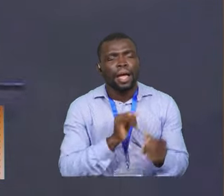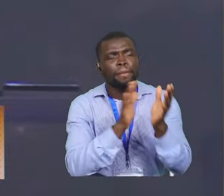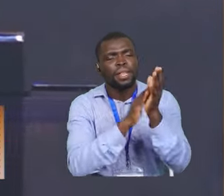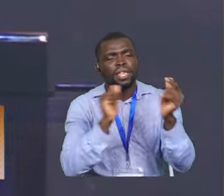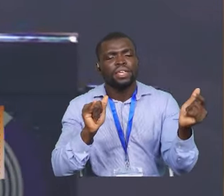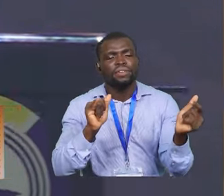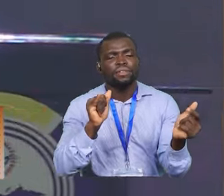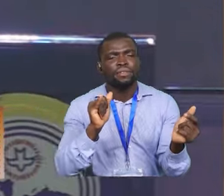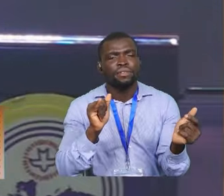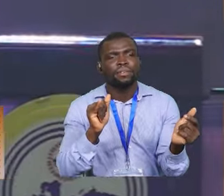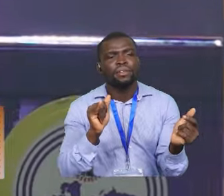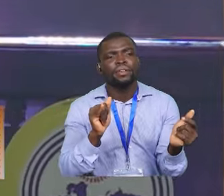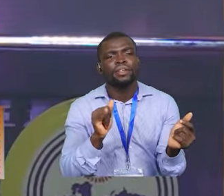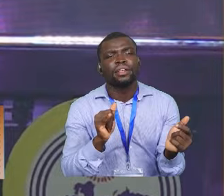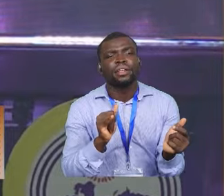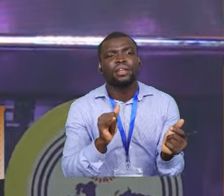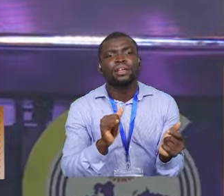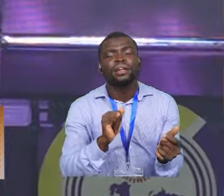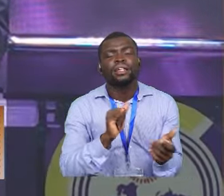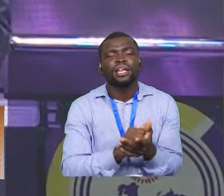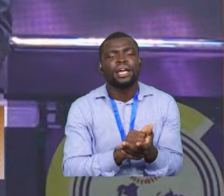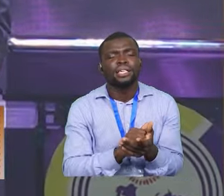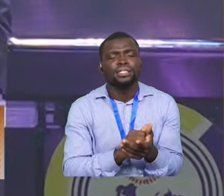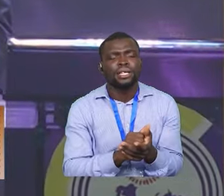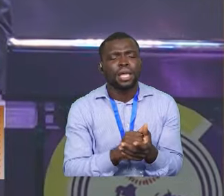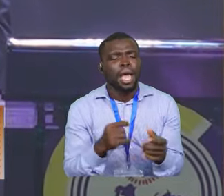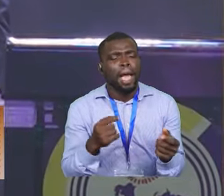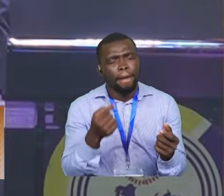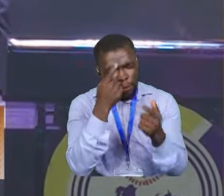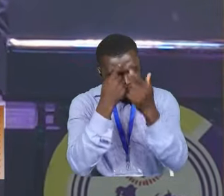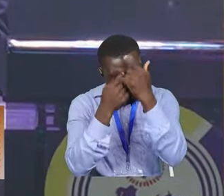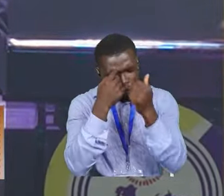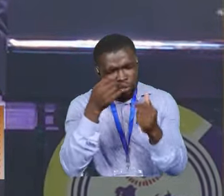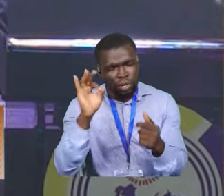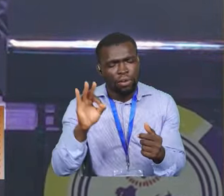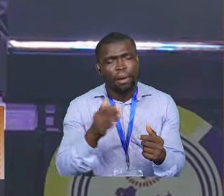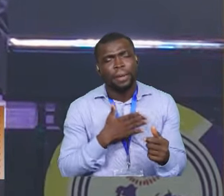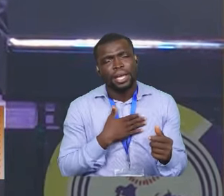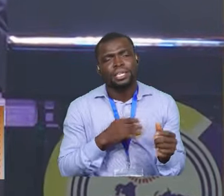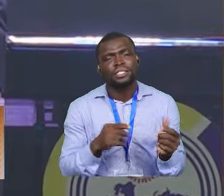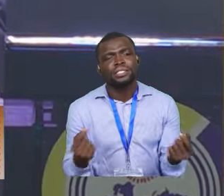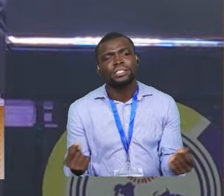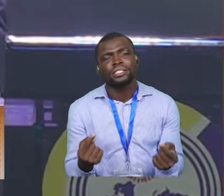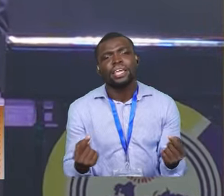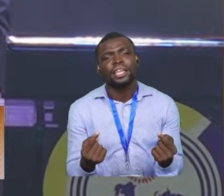I believe that because of my sins,